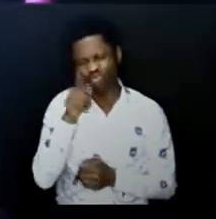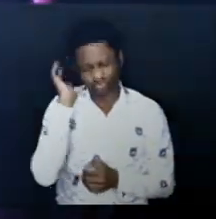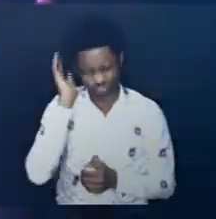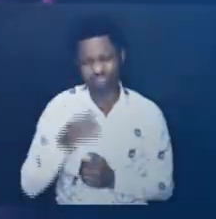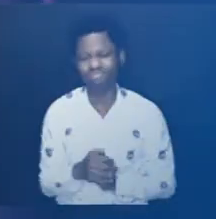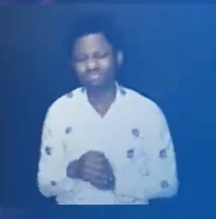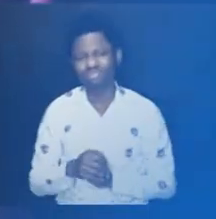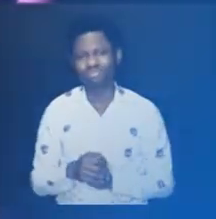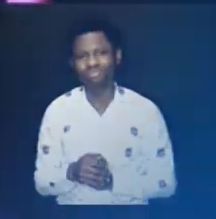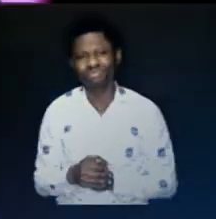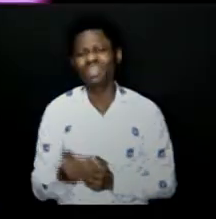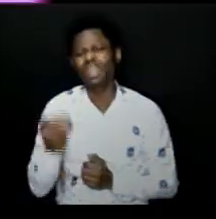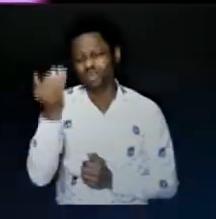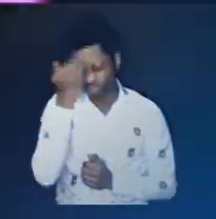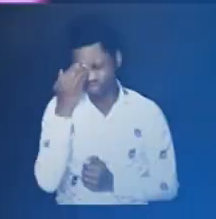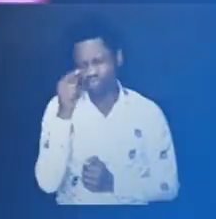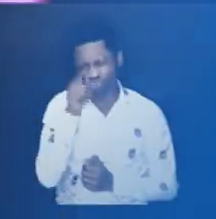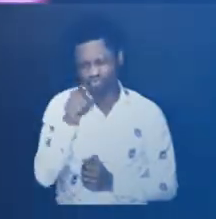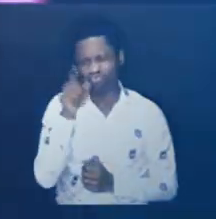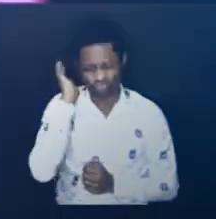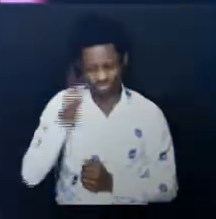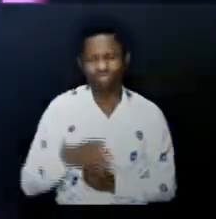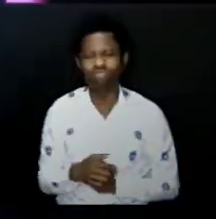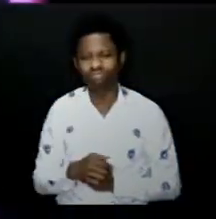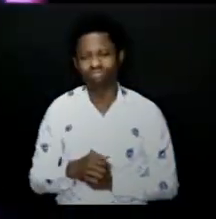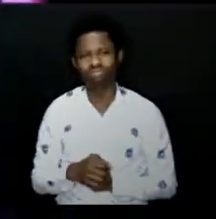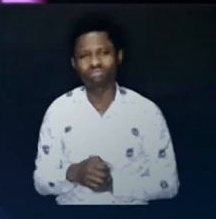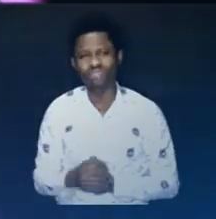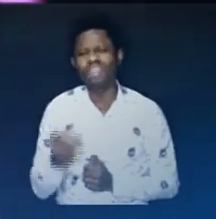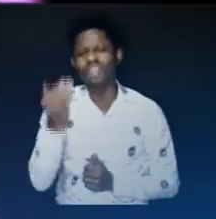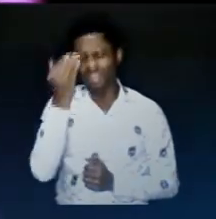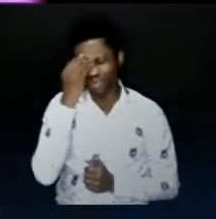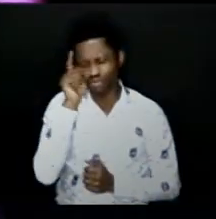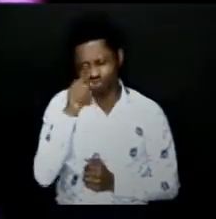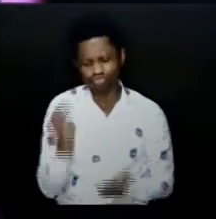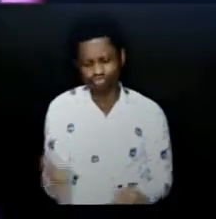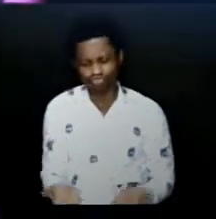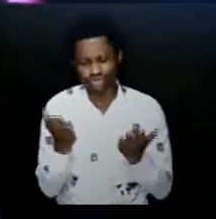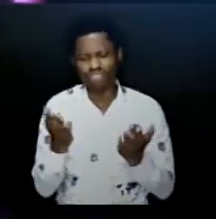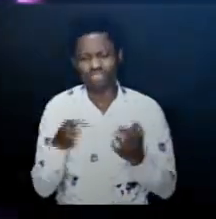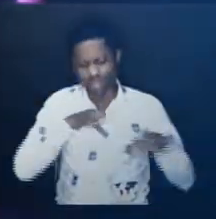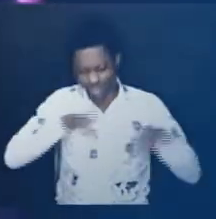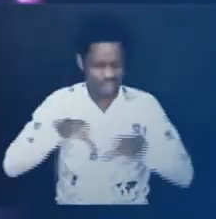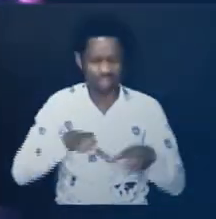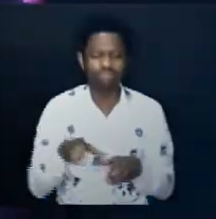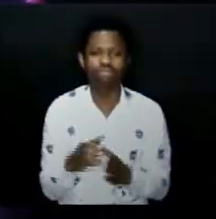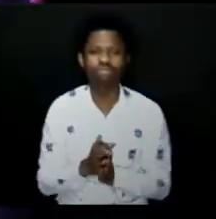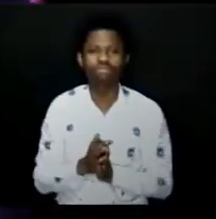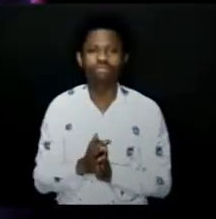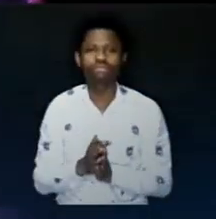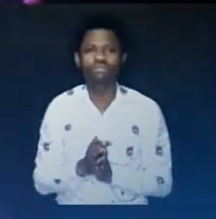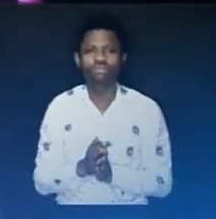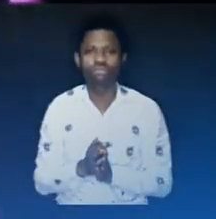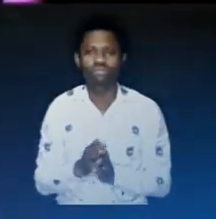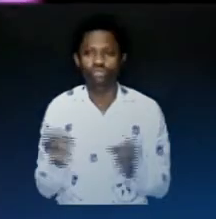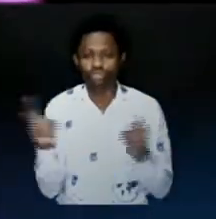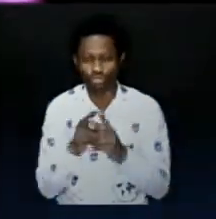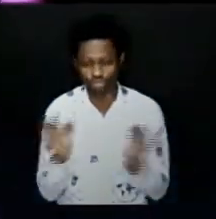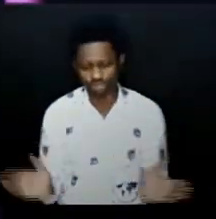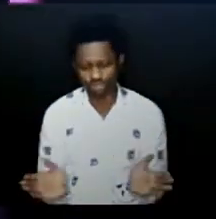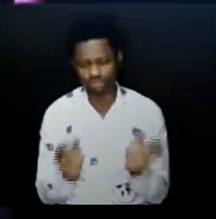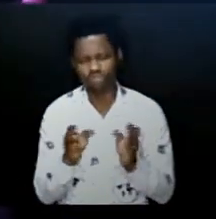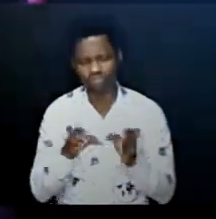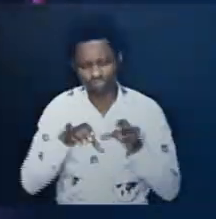I know you will do it. I know you will rise and do it. So I encourage you to do